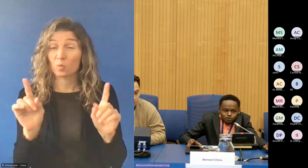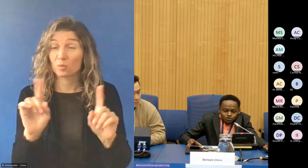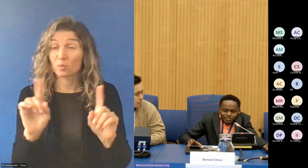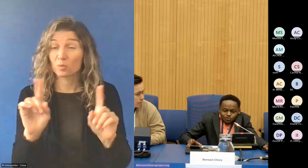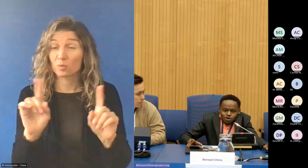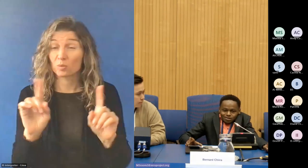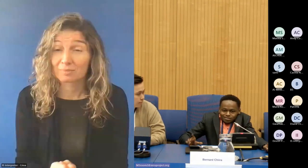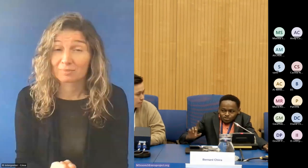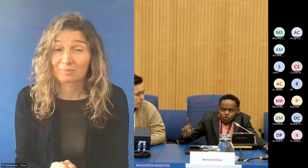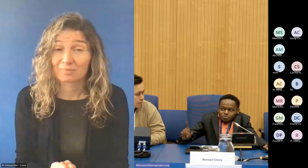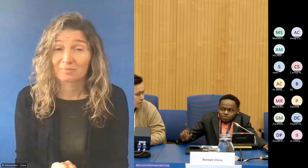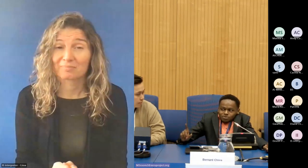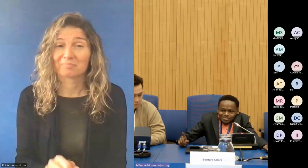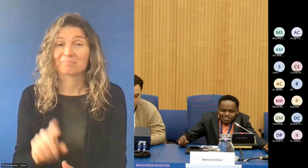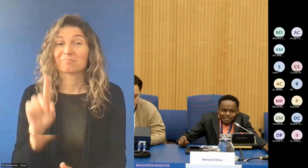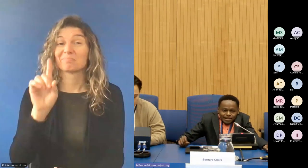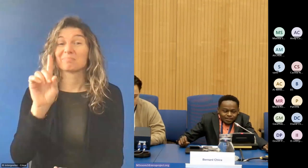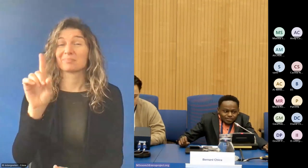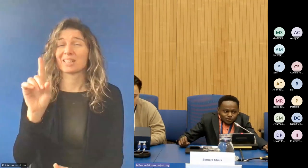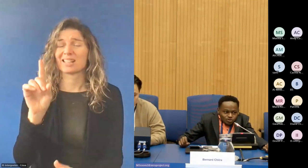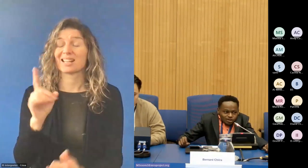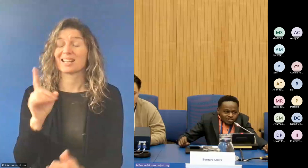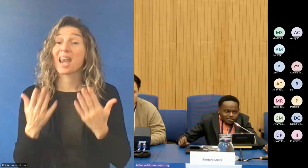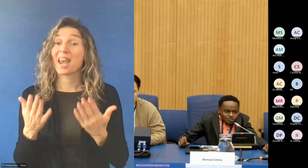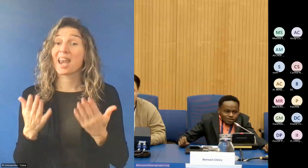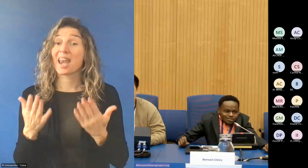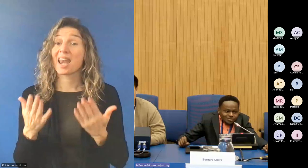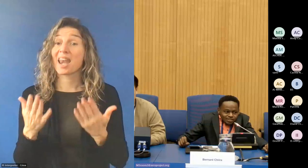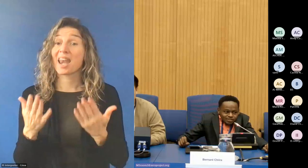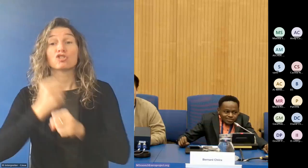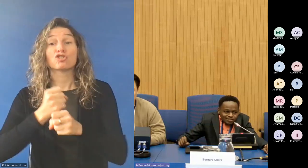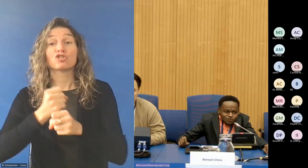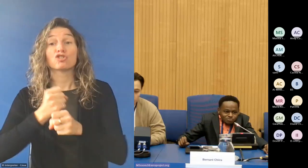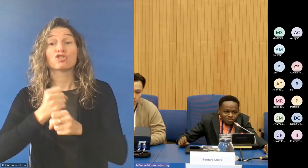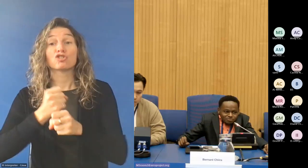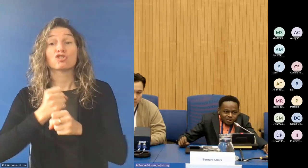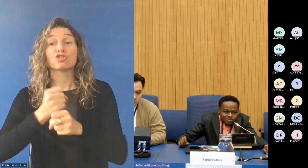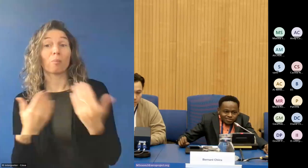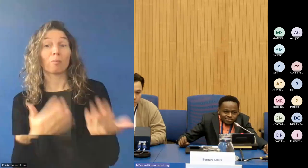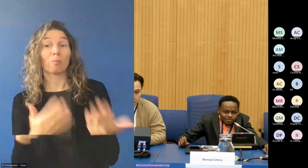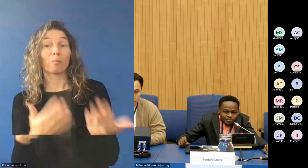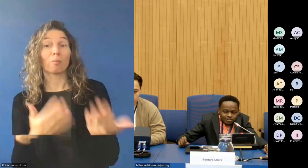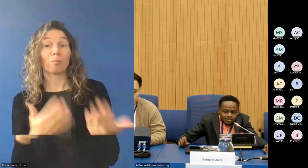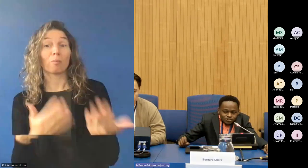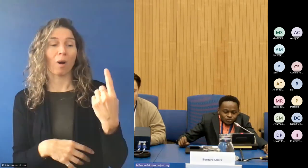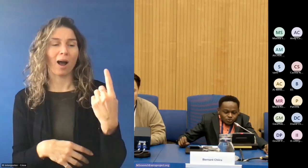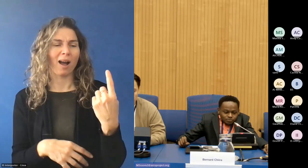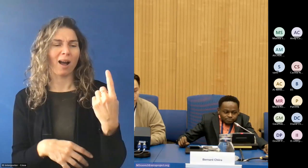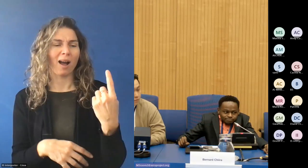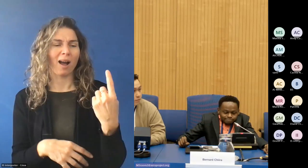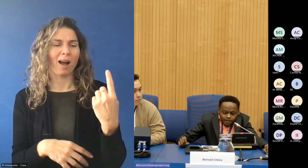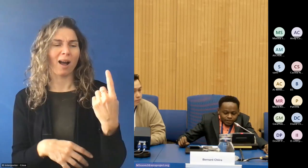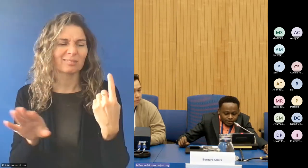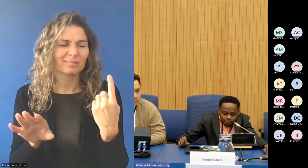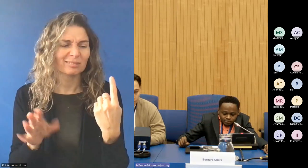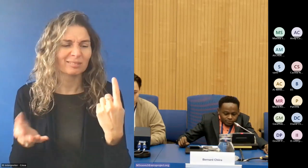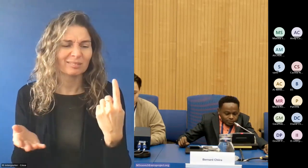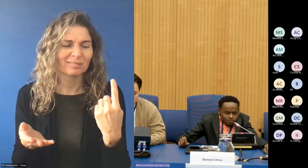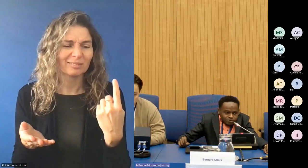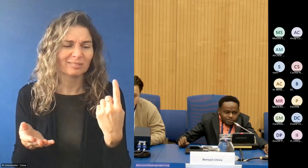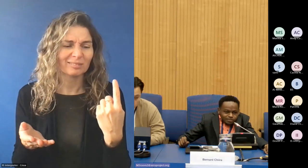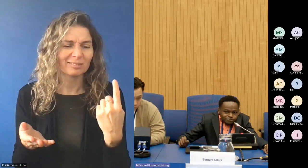option for you is one job, and your organization has changed that for Myanmar. So